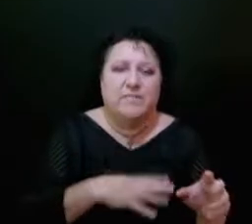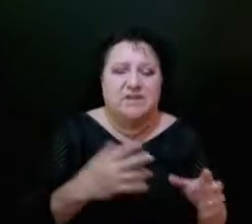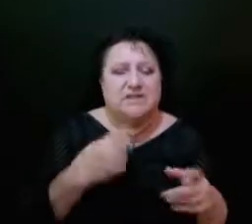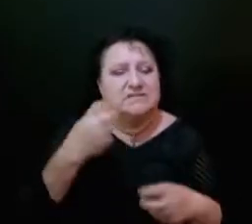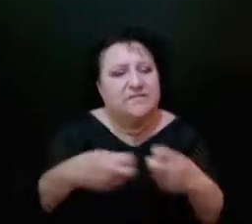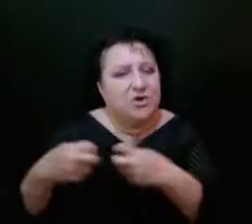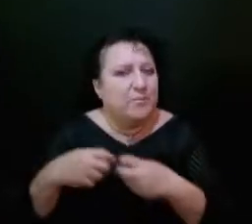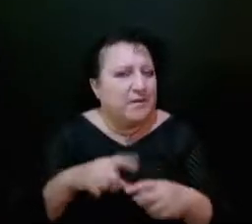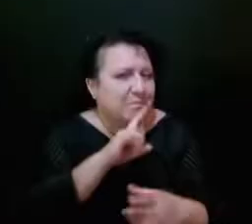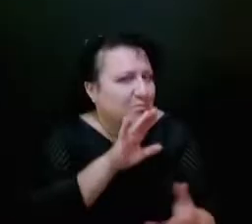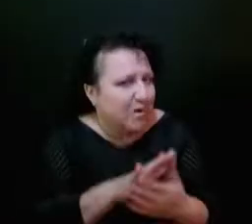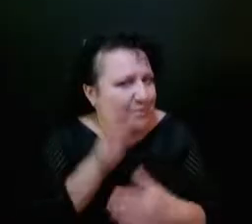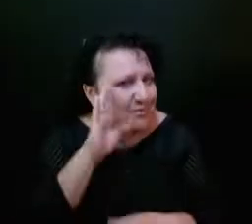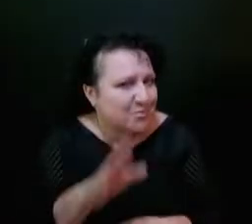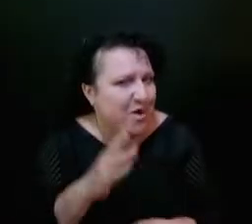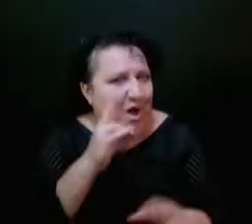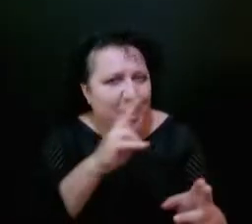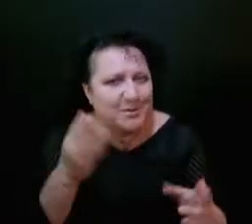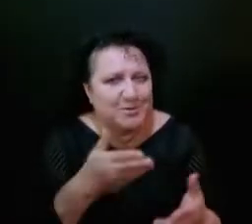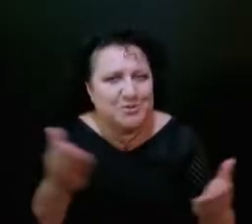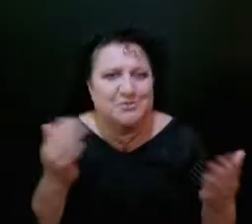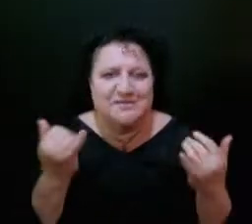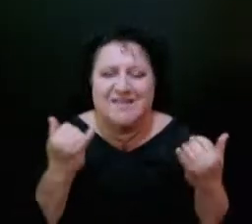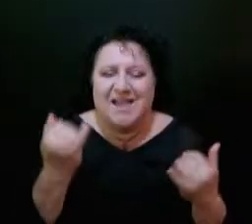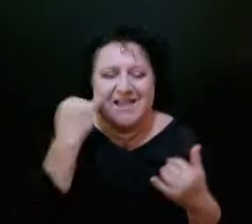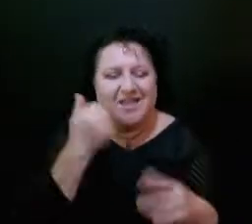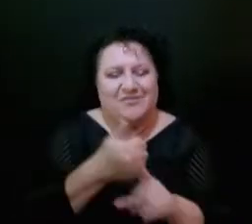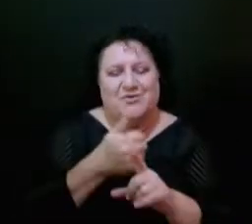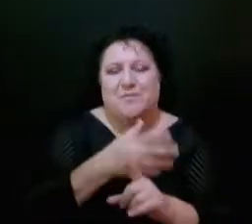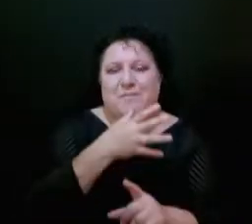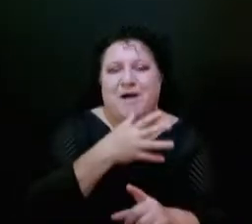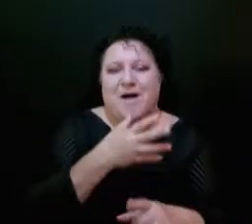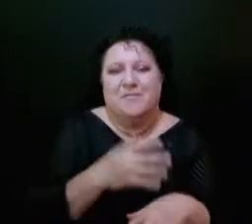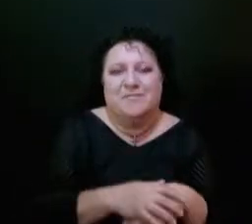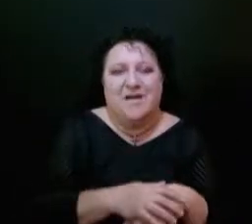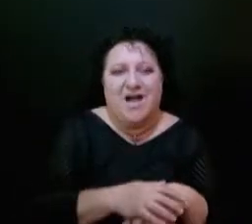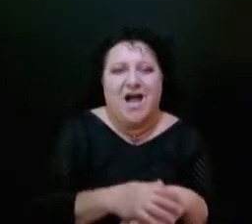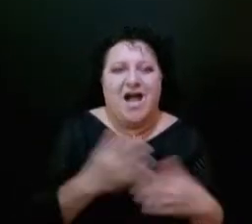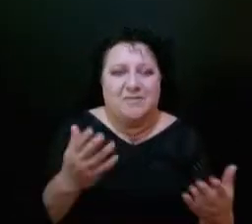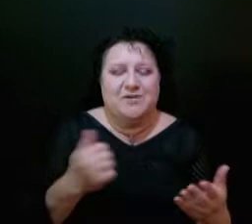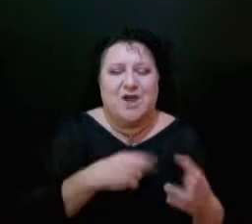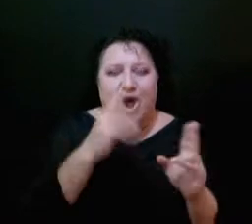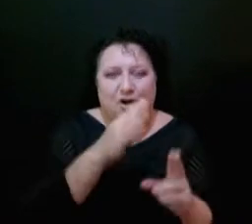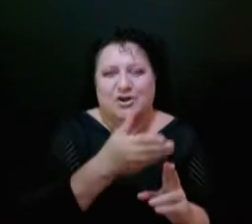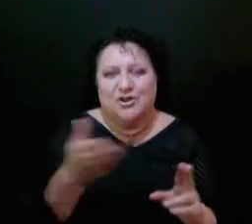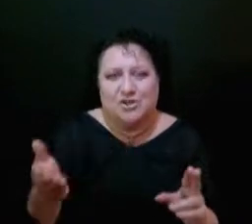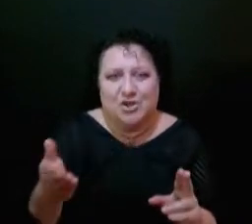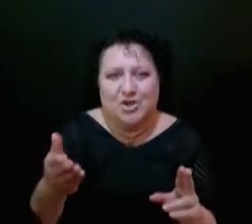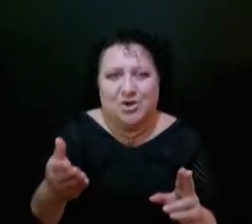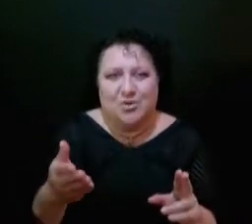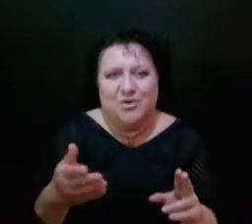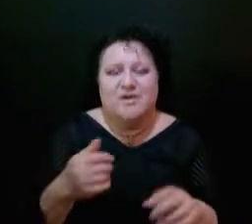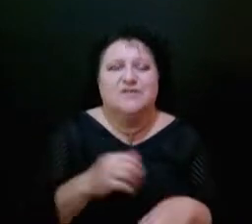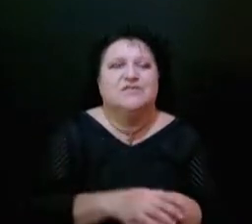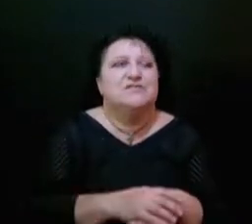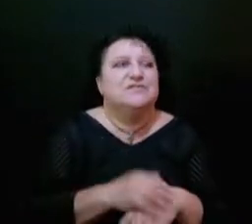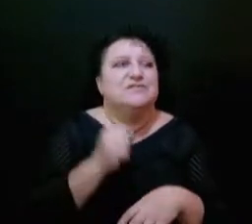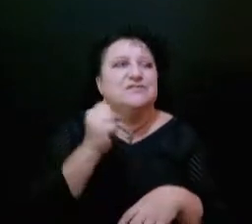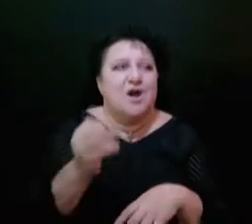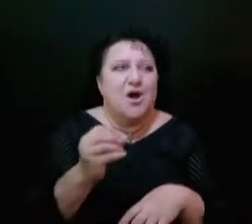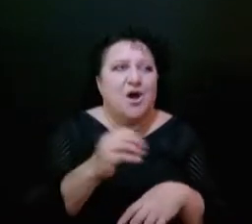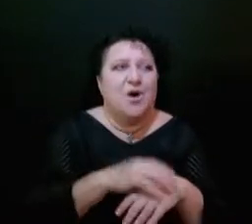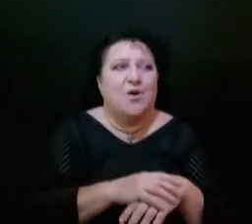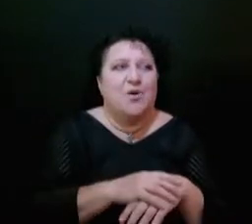honor you today if you're a mom. I'm going to honor you by getting you out of this church service before the buffet at Ryan's fills